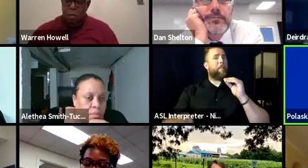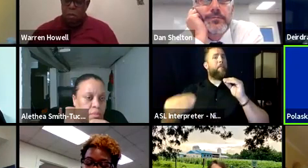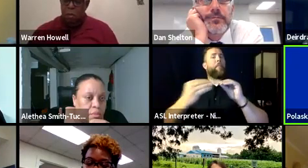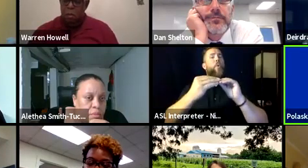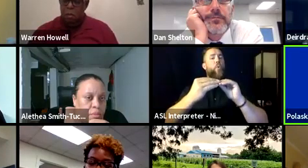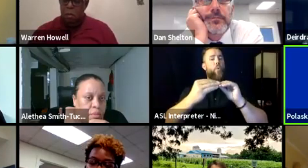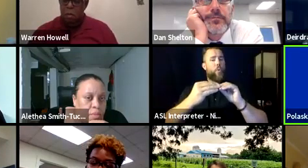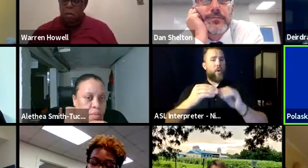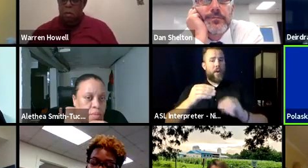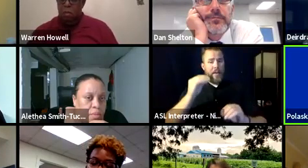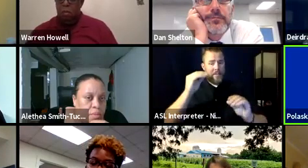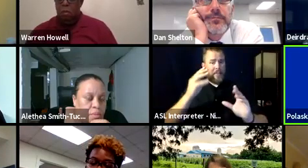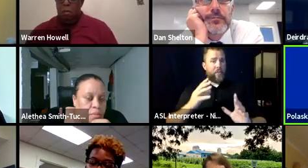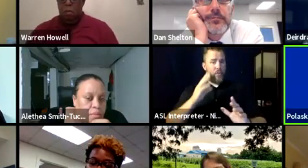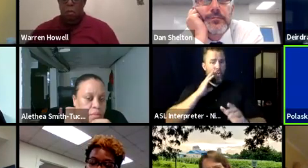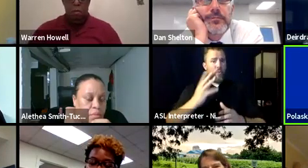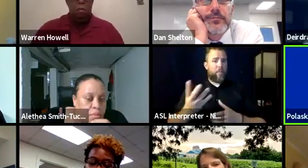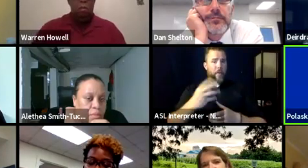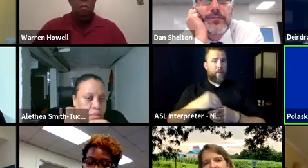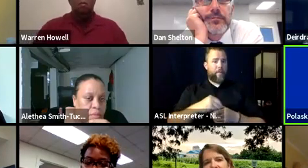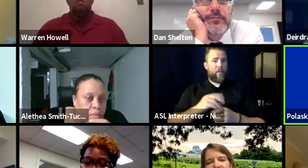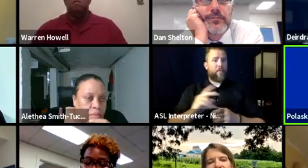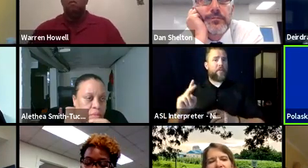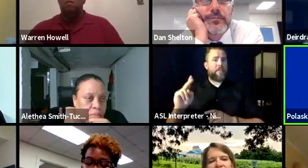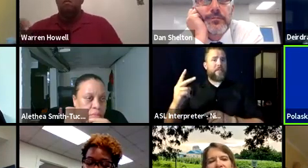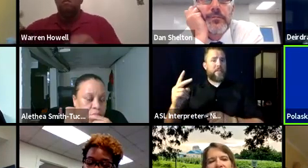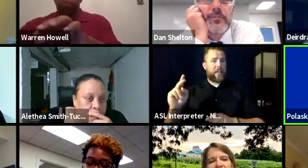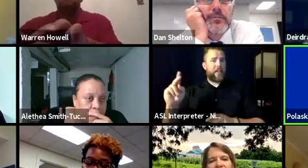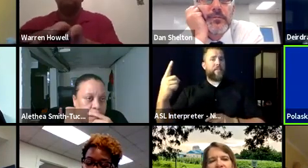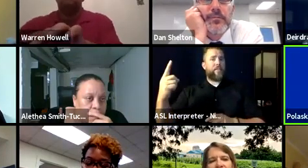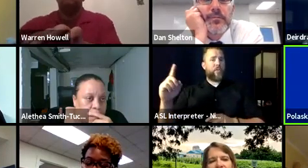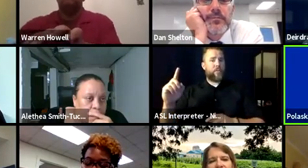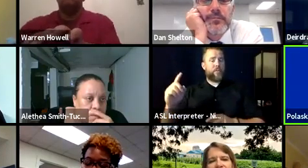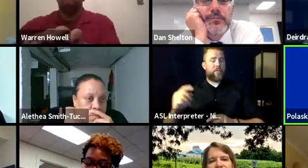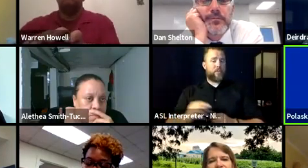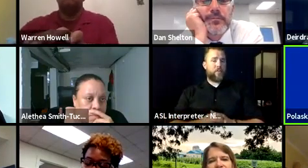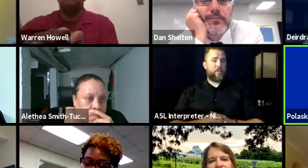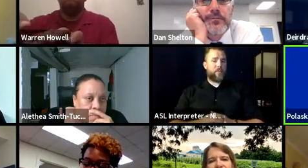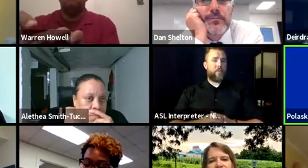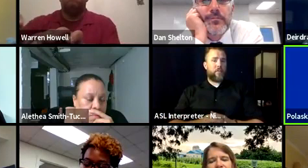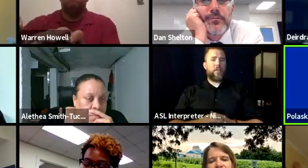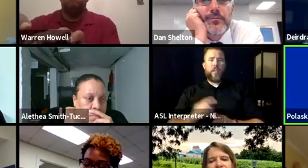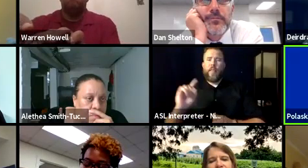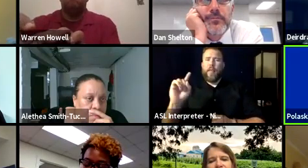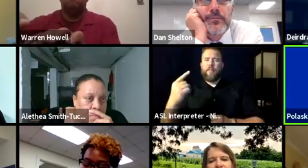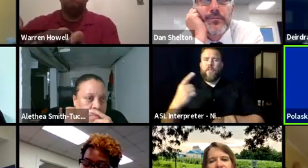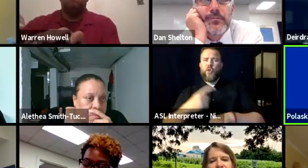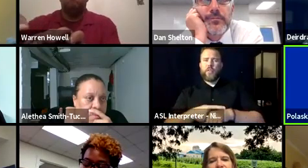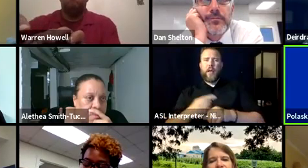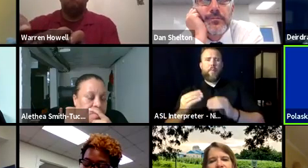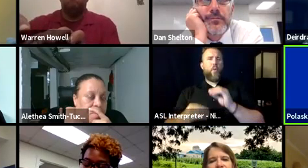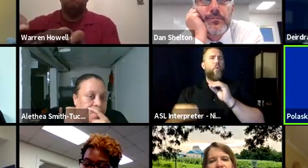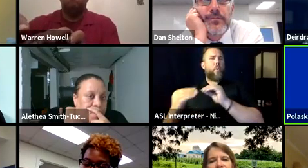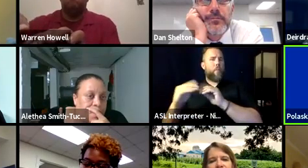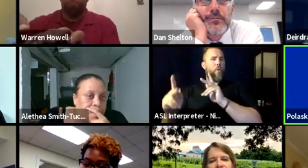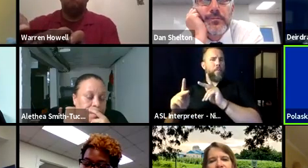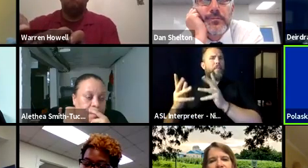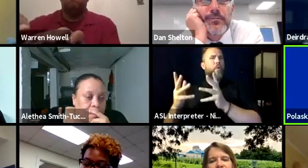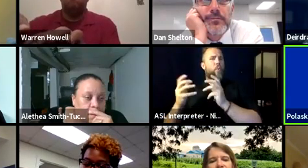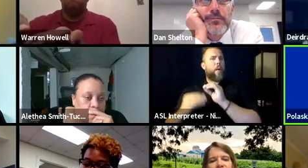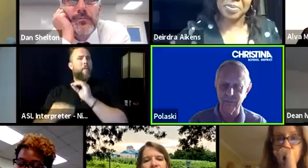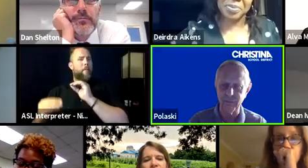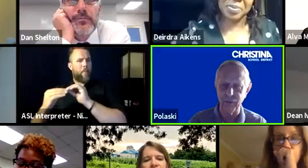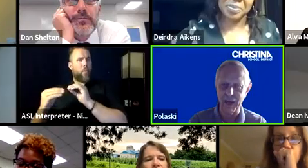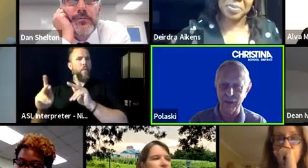not the second time. And we can hopefully get people back involved that didn't participate the second time after the board